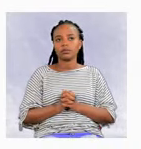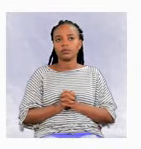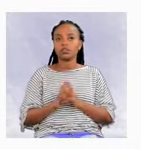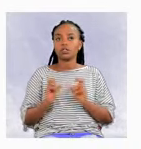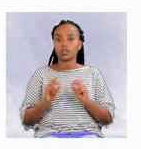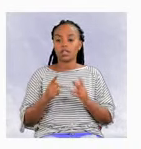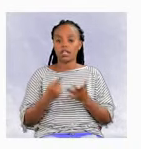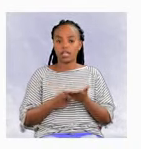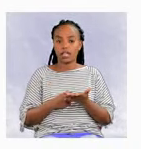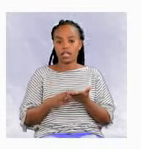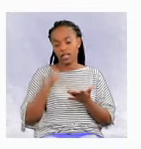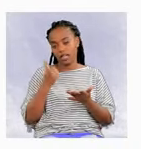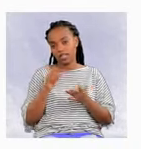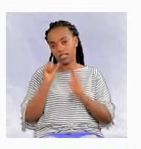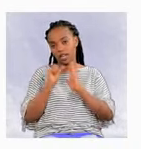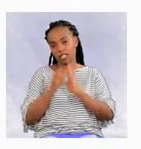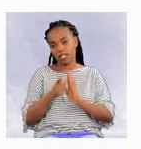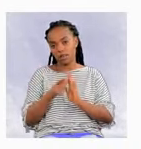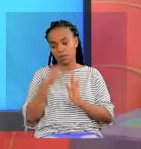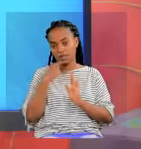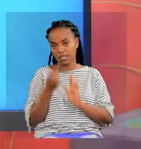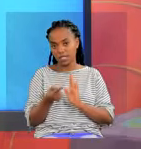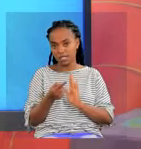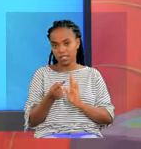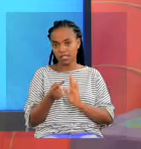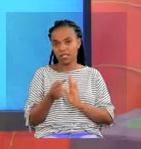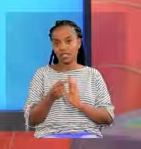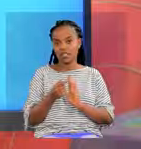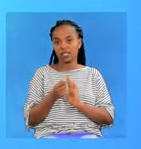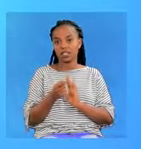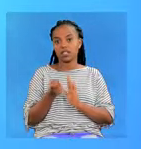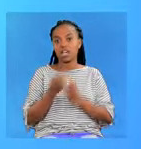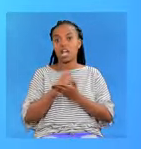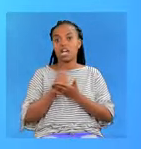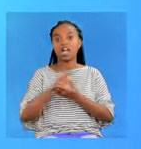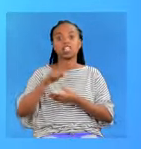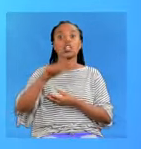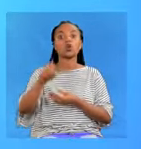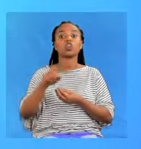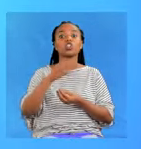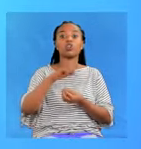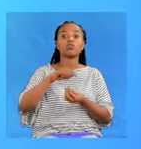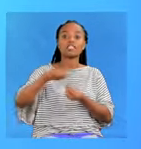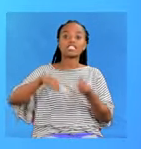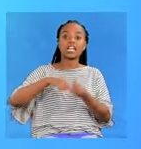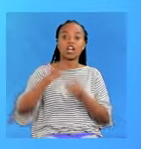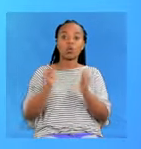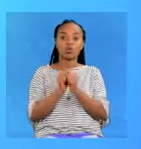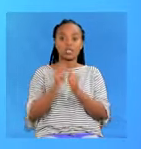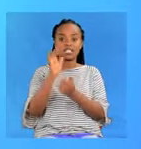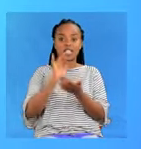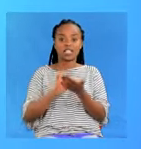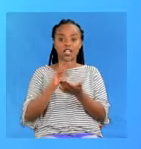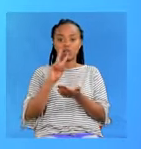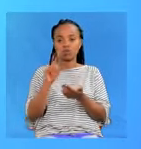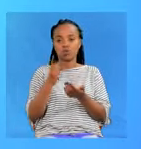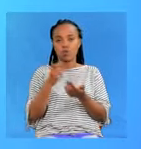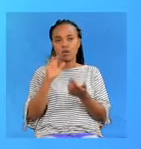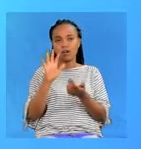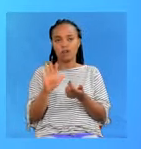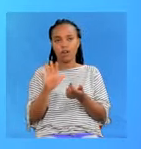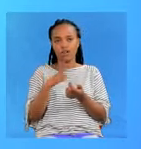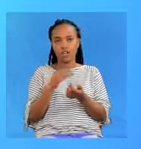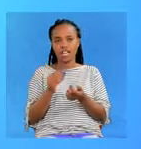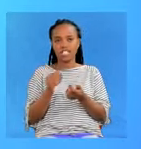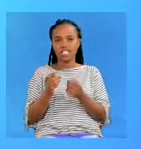Okay, here another example. It says, write the equation of a circle with center 2, 5 and it